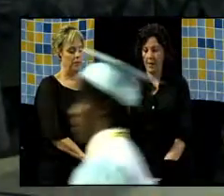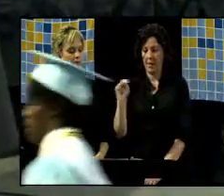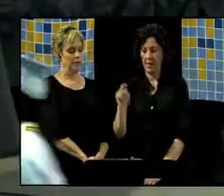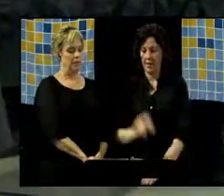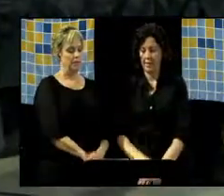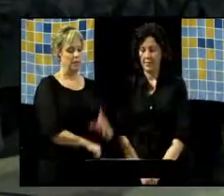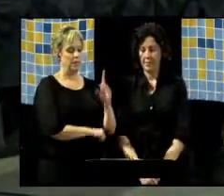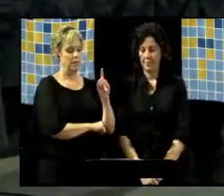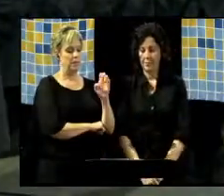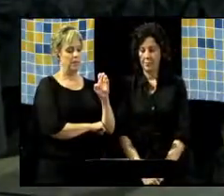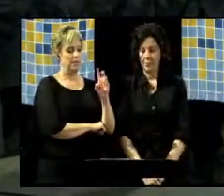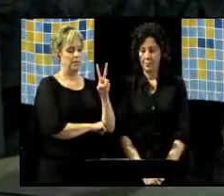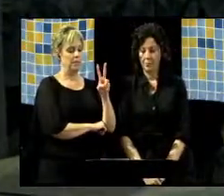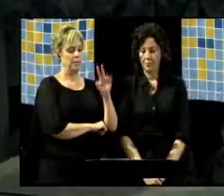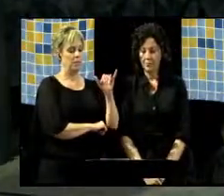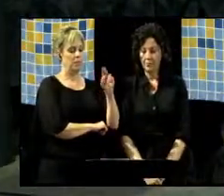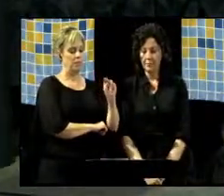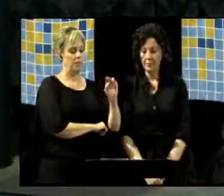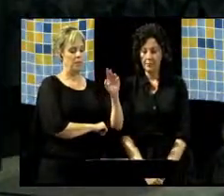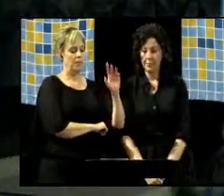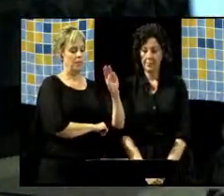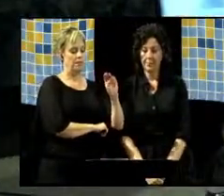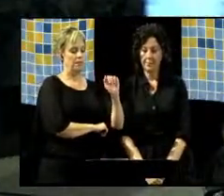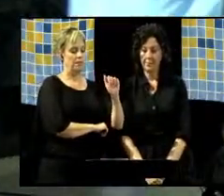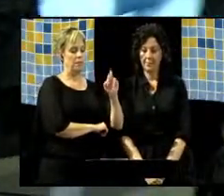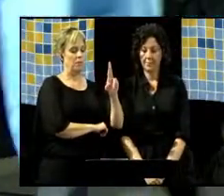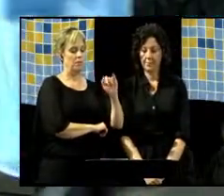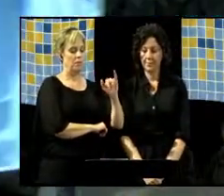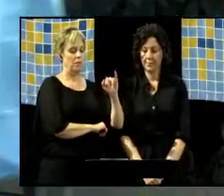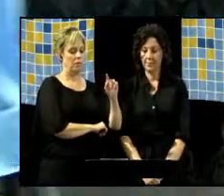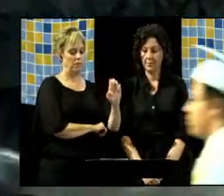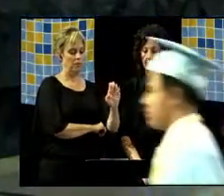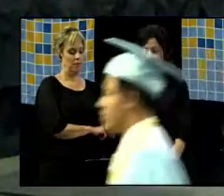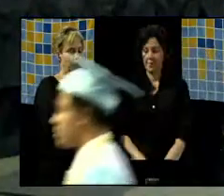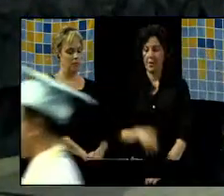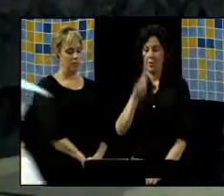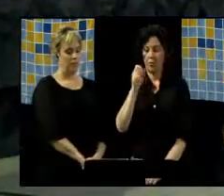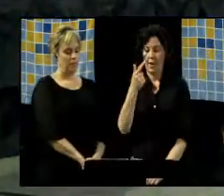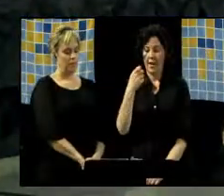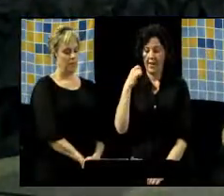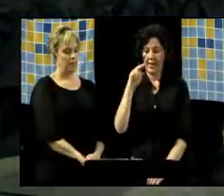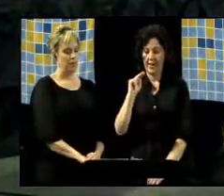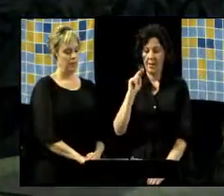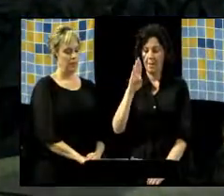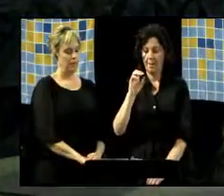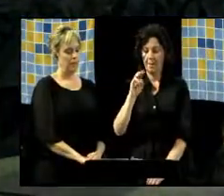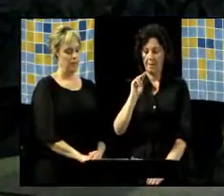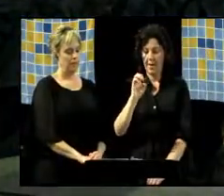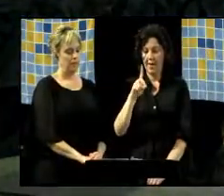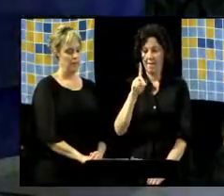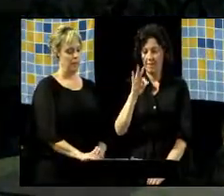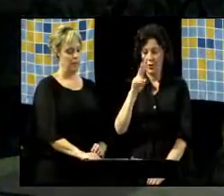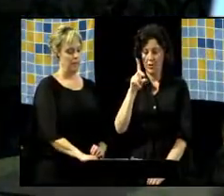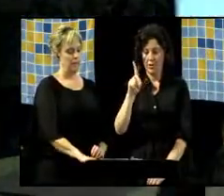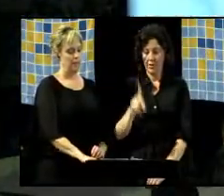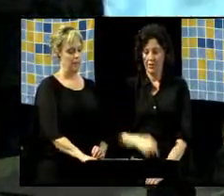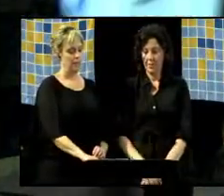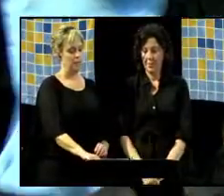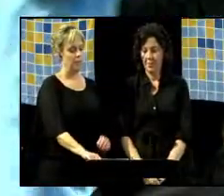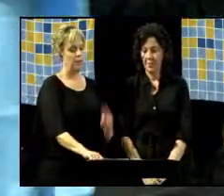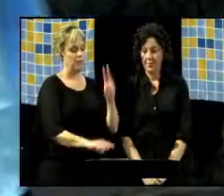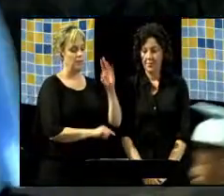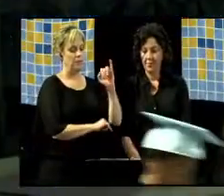Devin Tyrell Merritt. Reagan Elizabeth Medford. William Alejandro